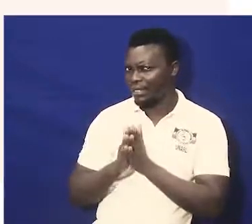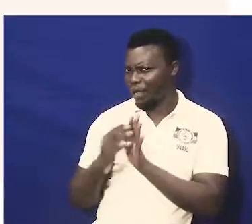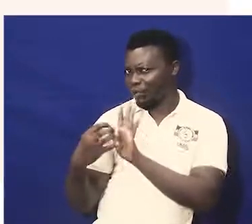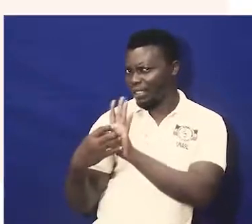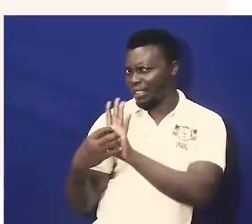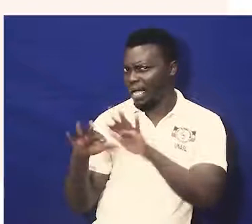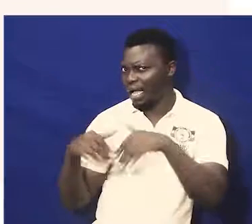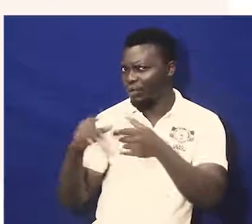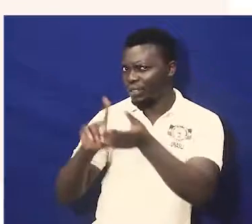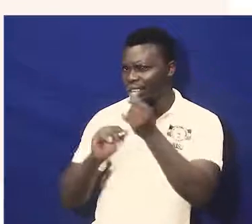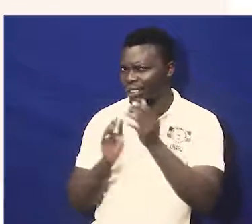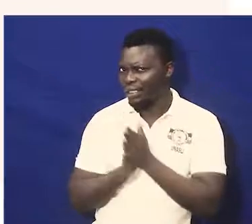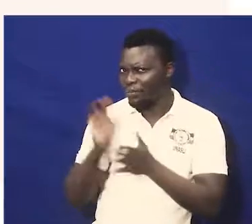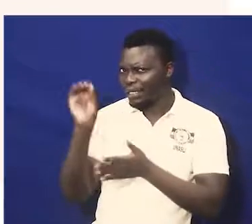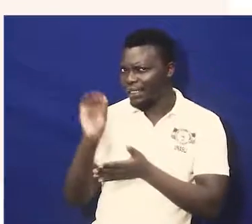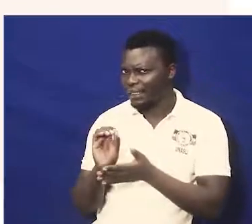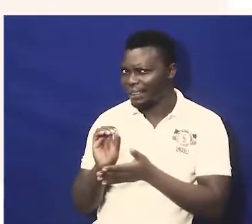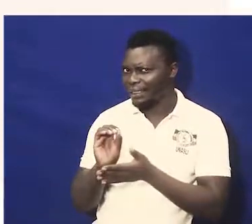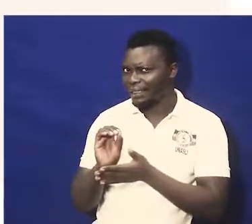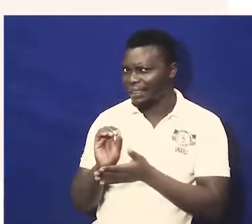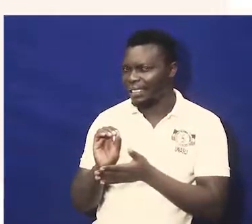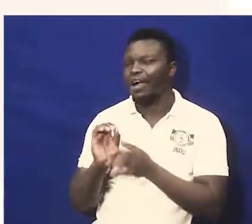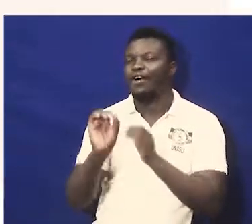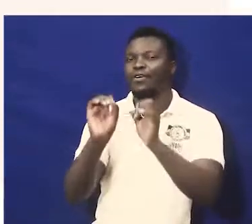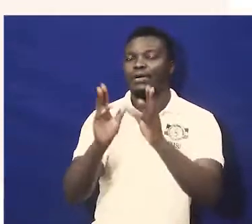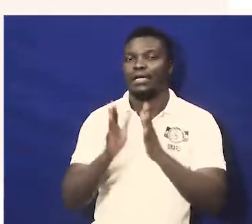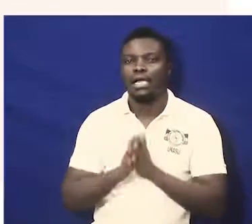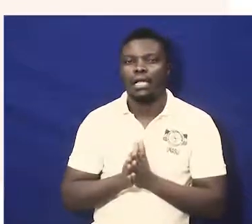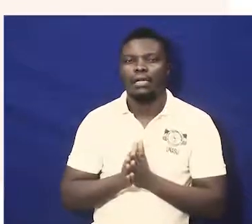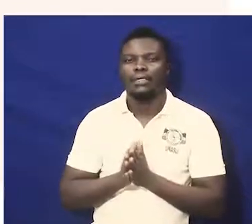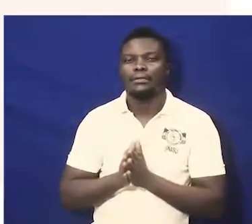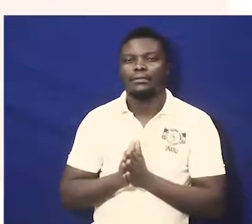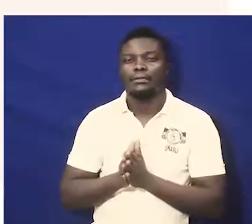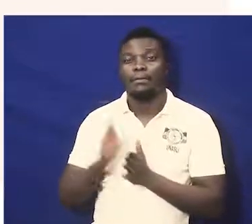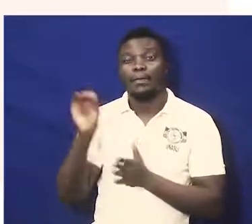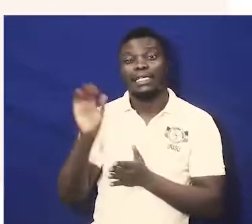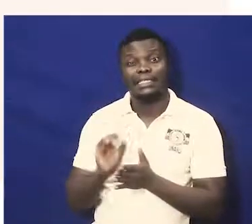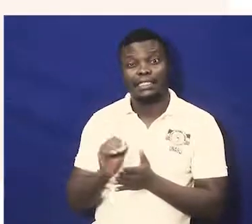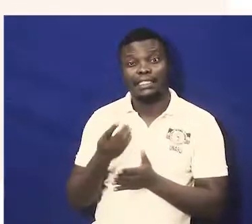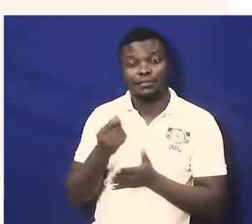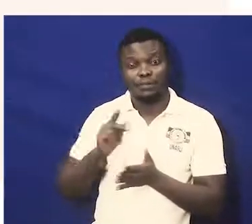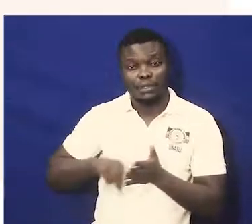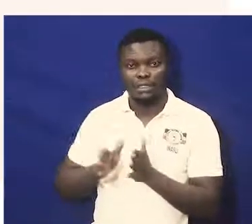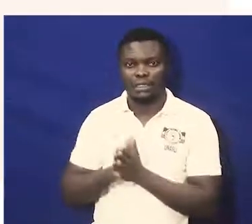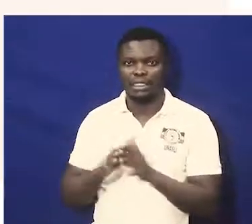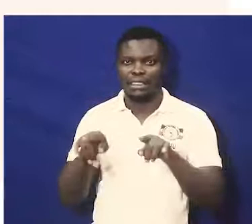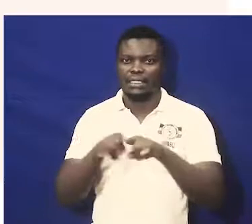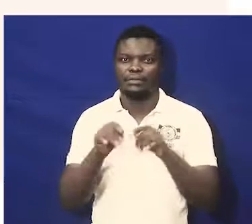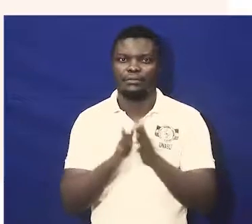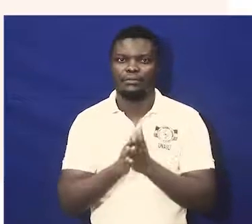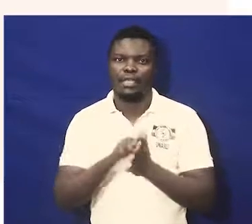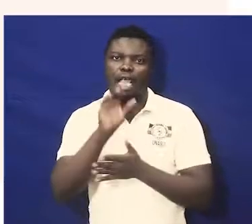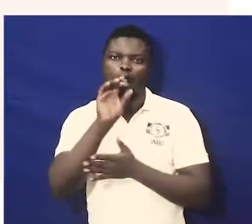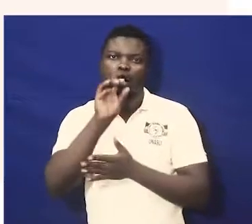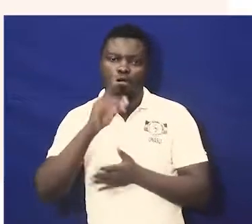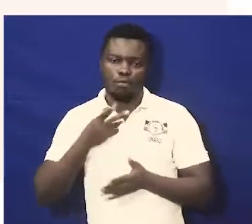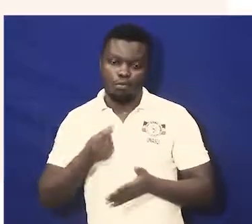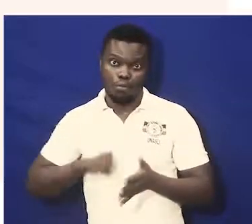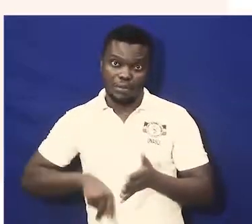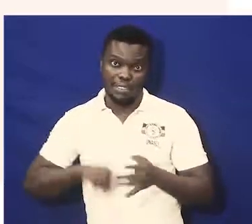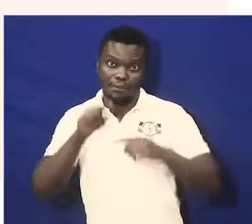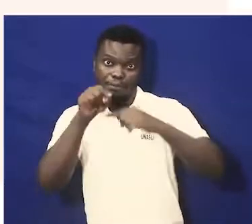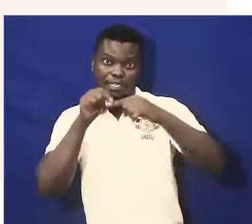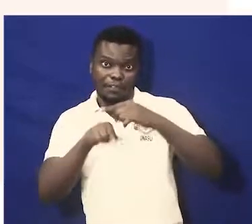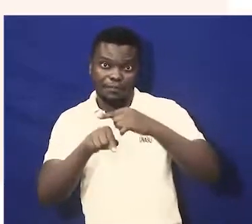profit is equal to profit divided by cost